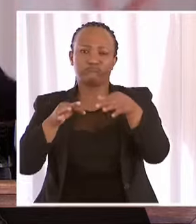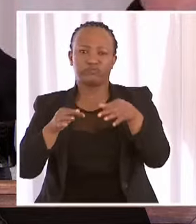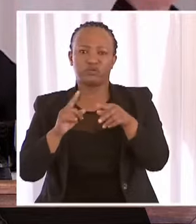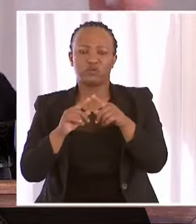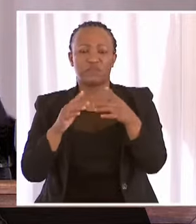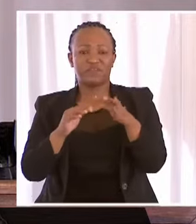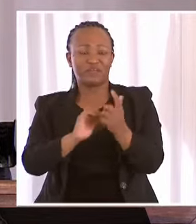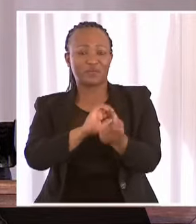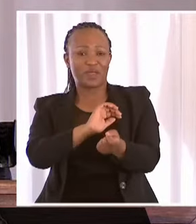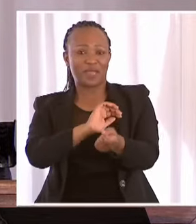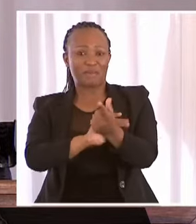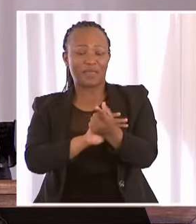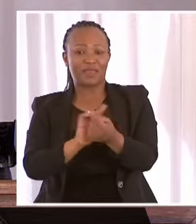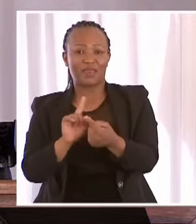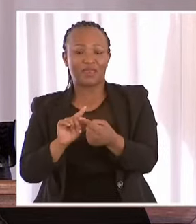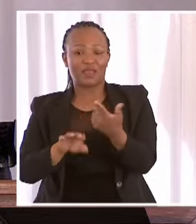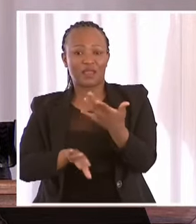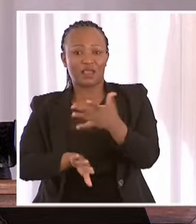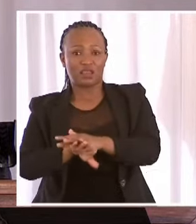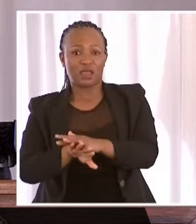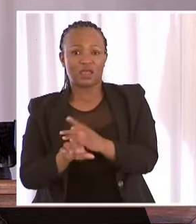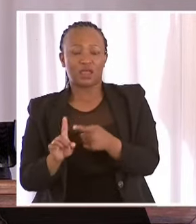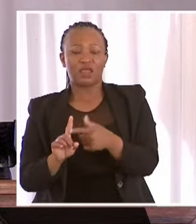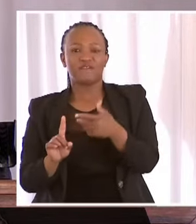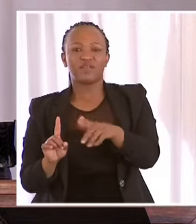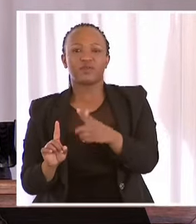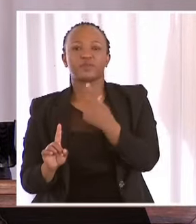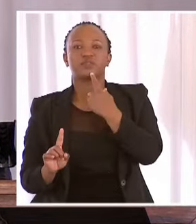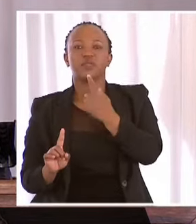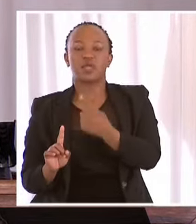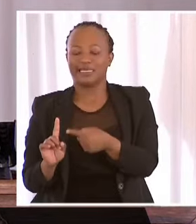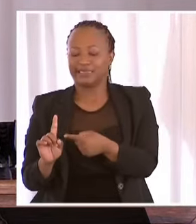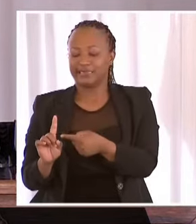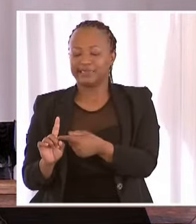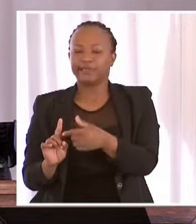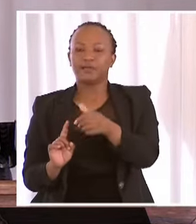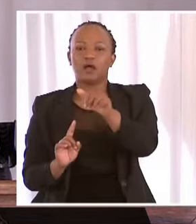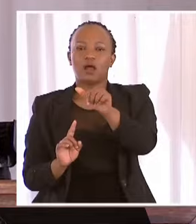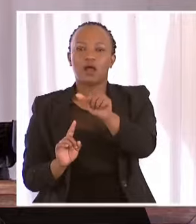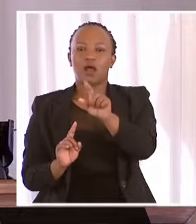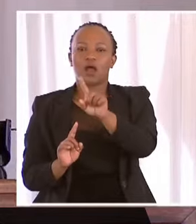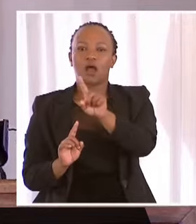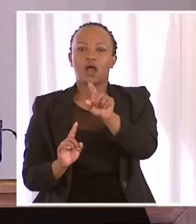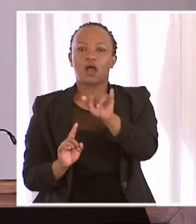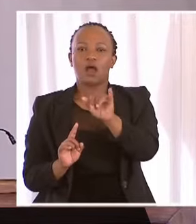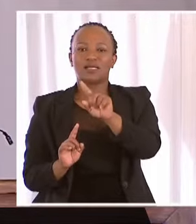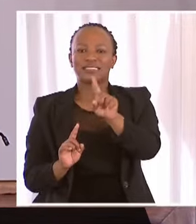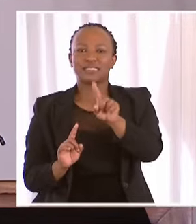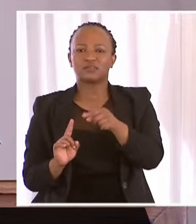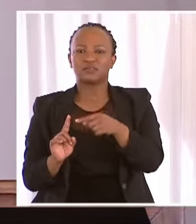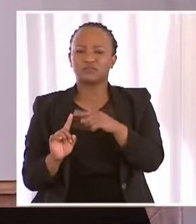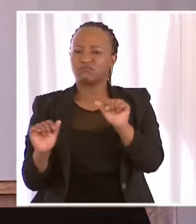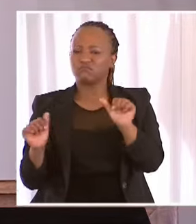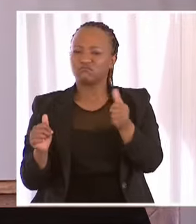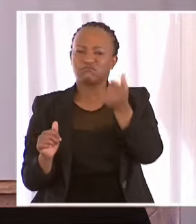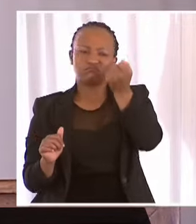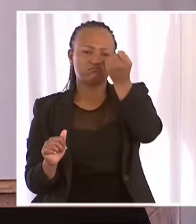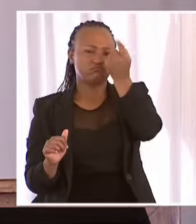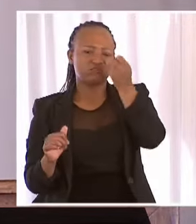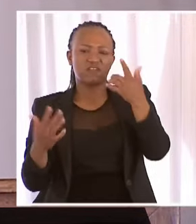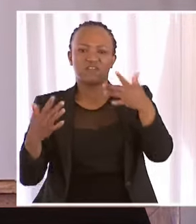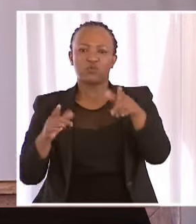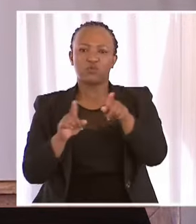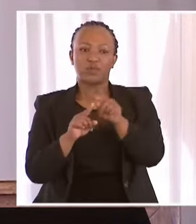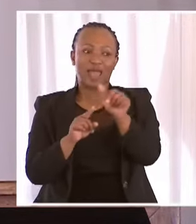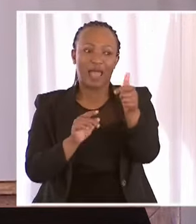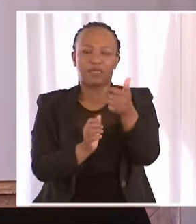what comrades who pass on have had to say. Comrade Aziz well understood this, and with the two